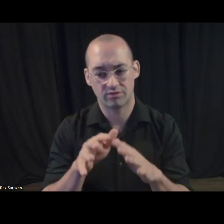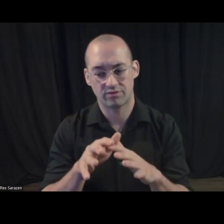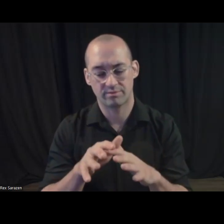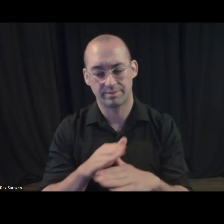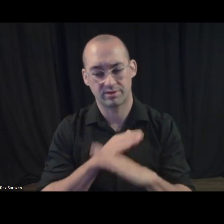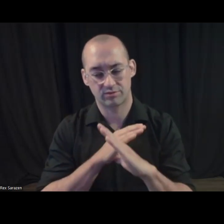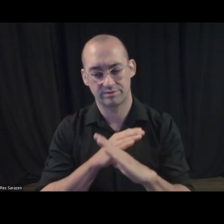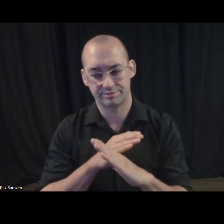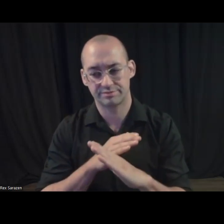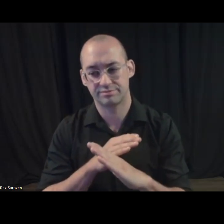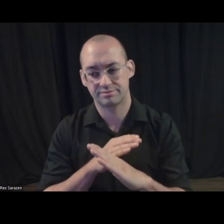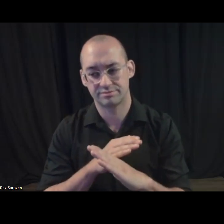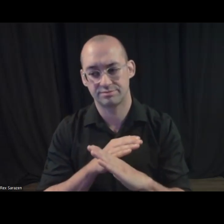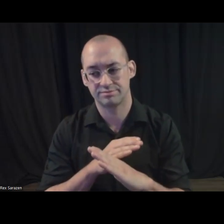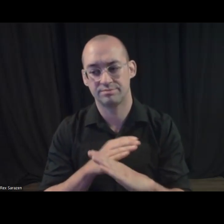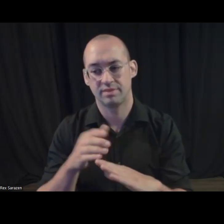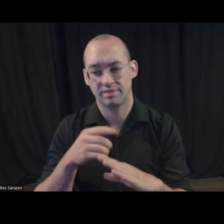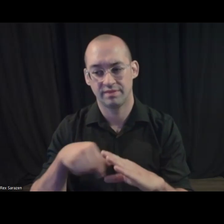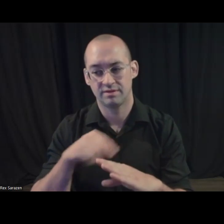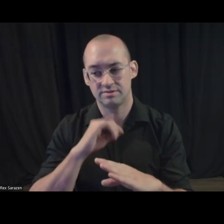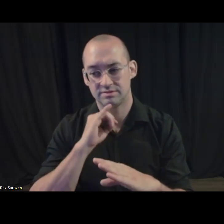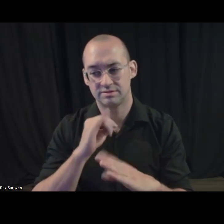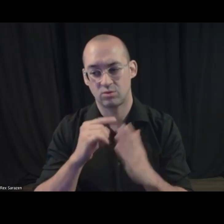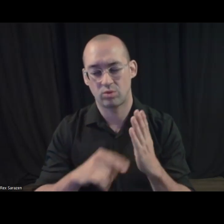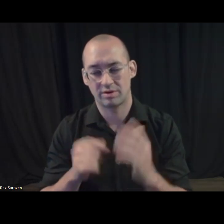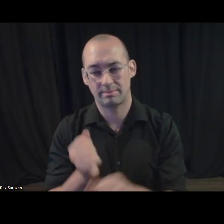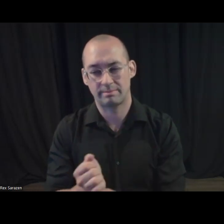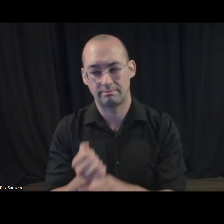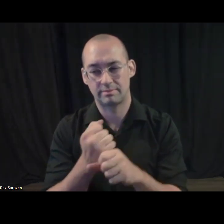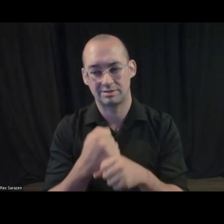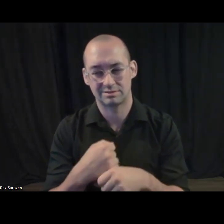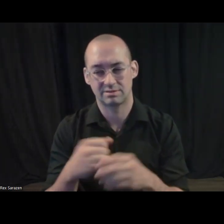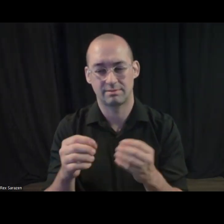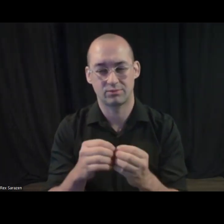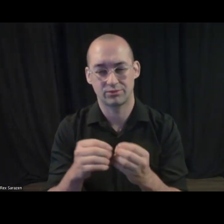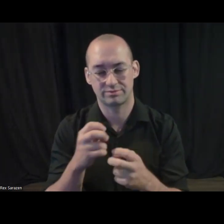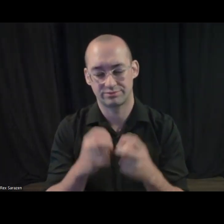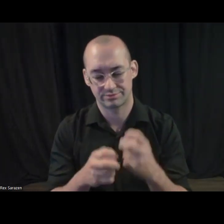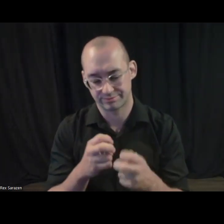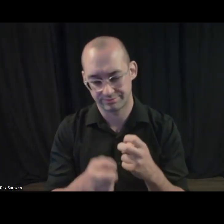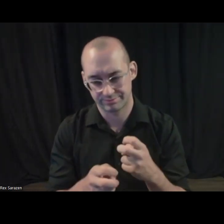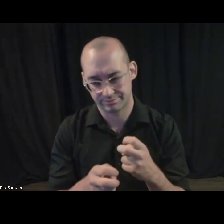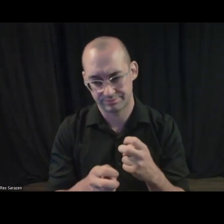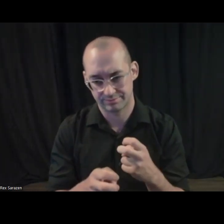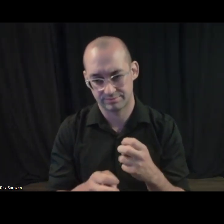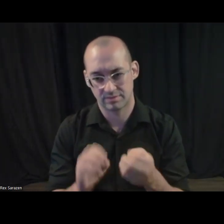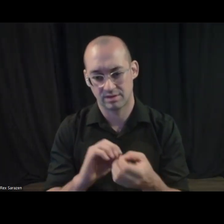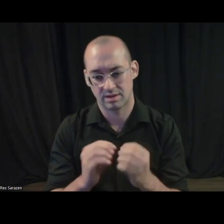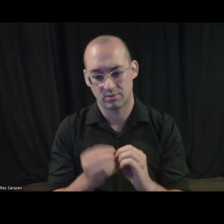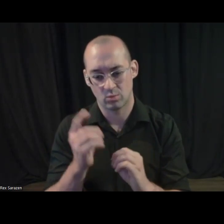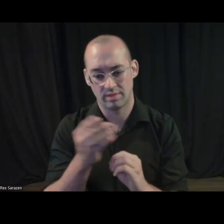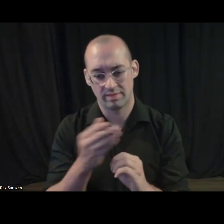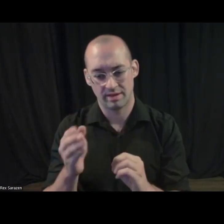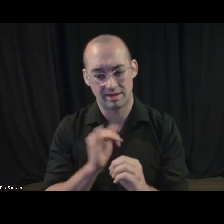this is what makes it more troublesome, is that the number one thing I see